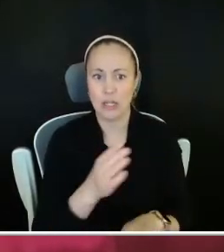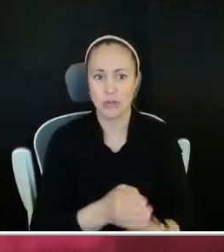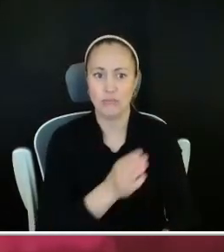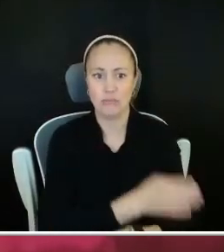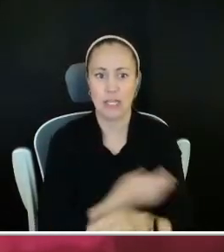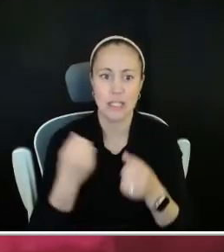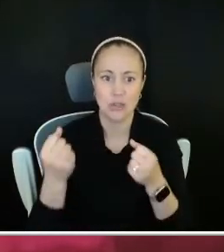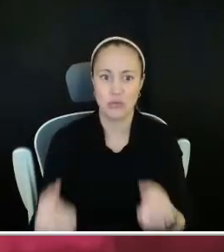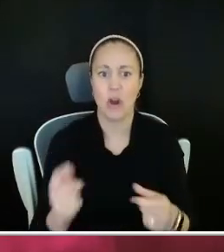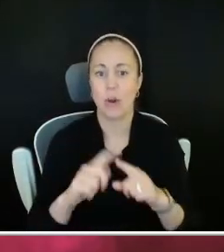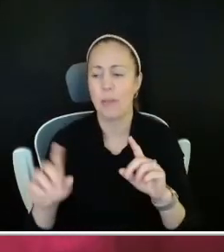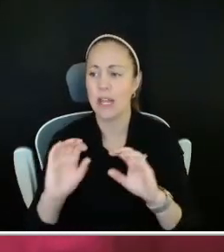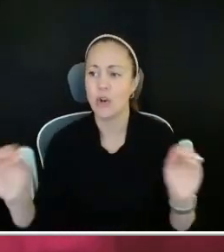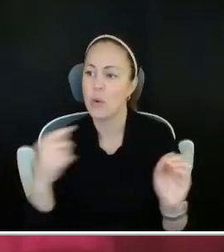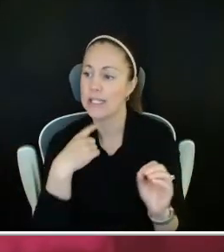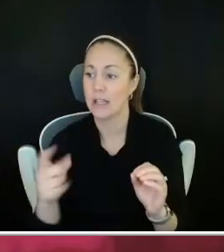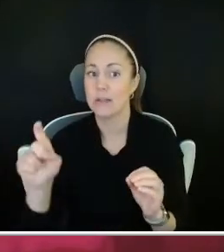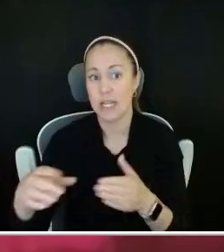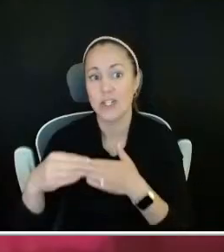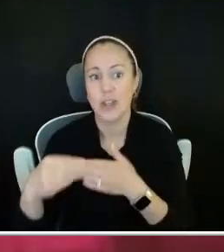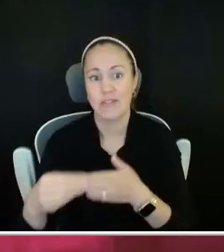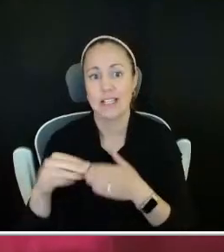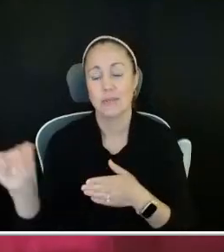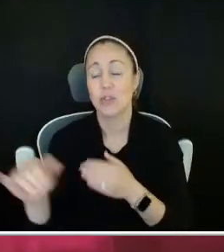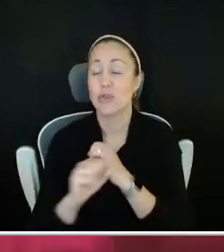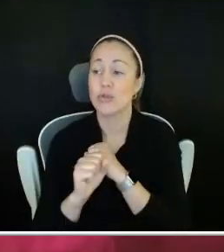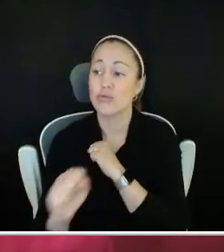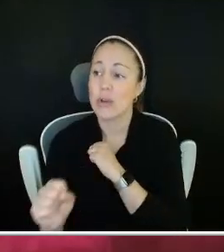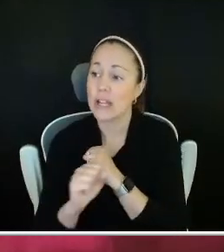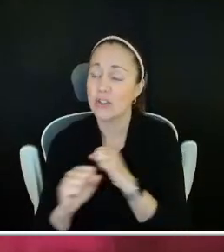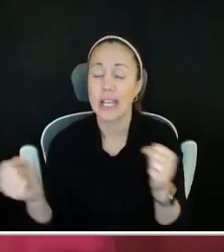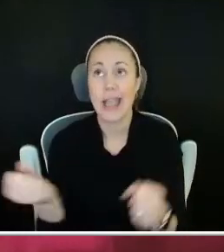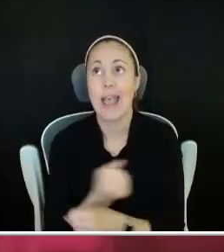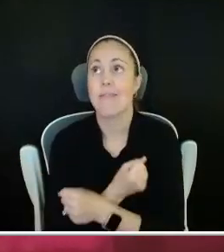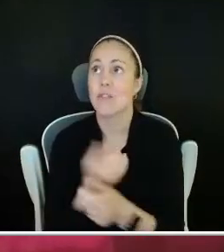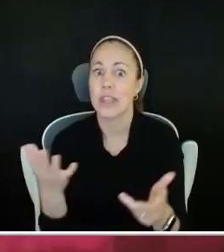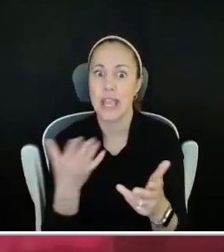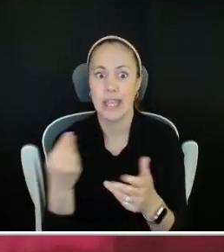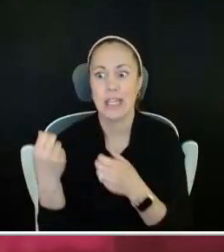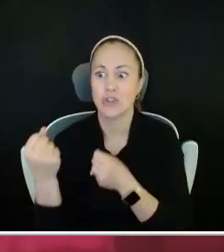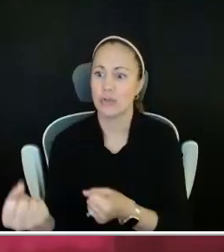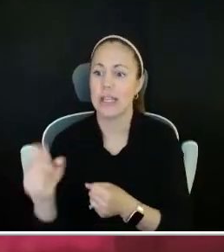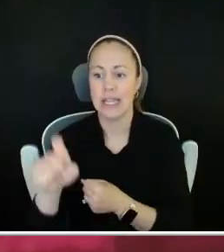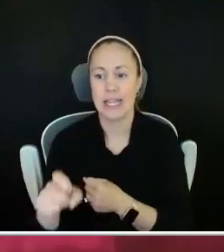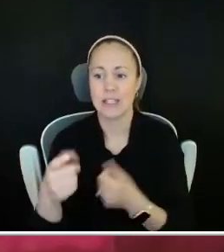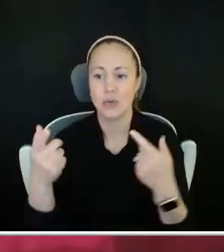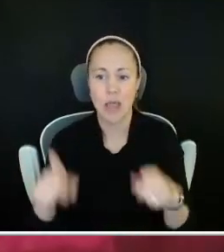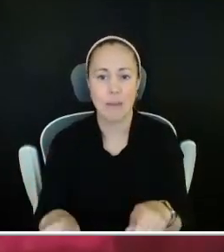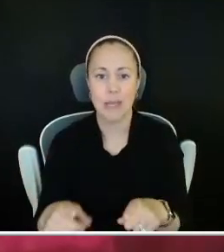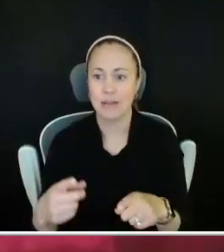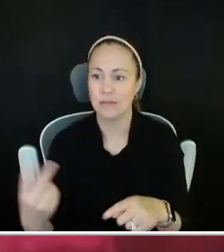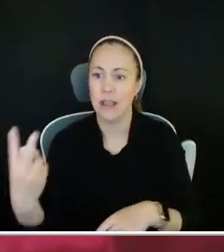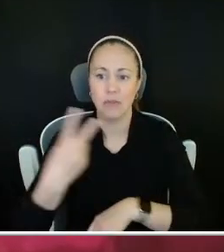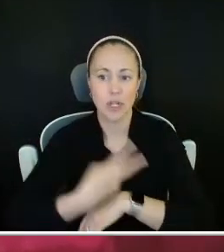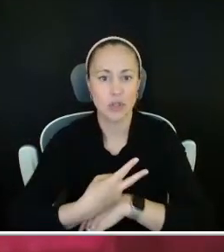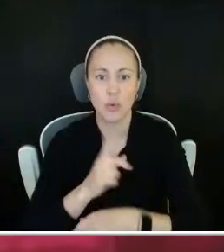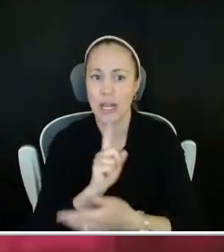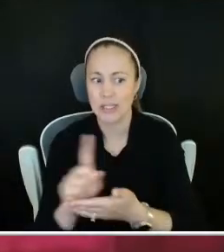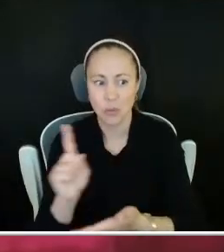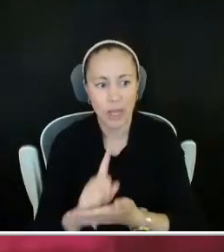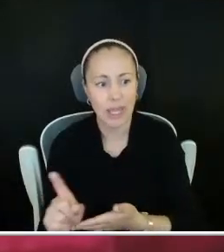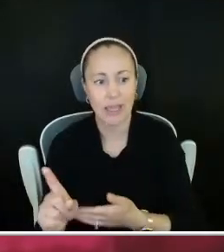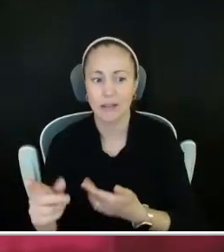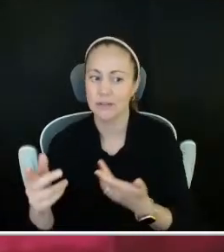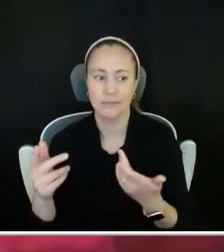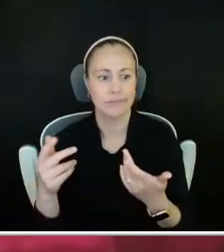flexible. So like I tell them, stretching is every day. Strengthening is every other day or 2 days in between. So again, get